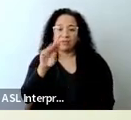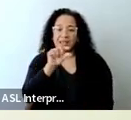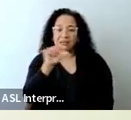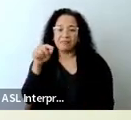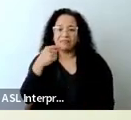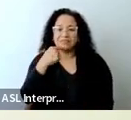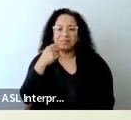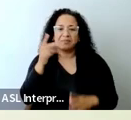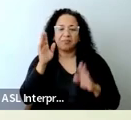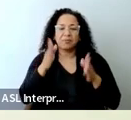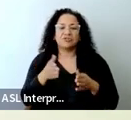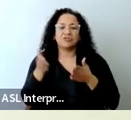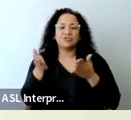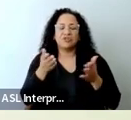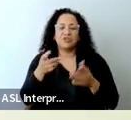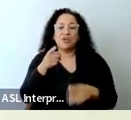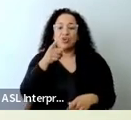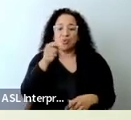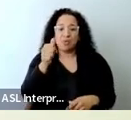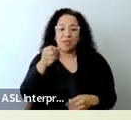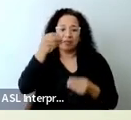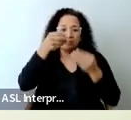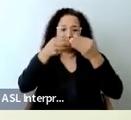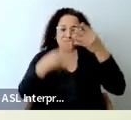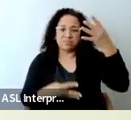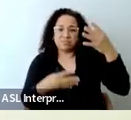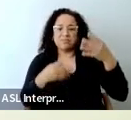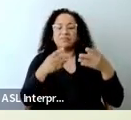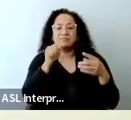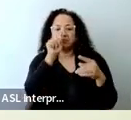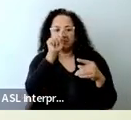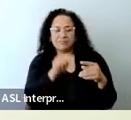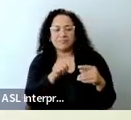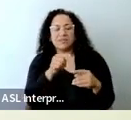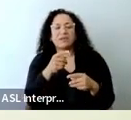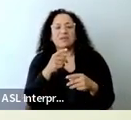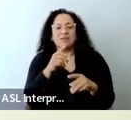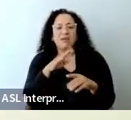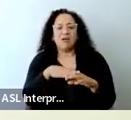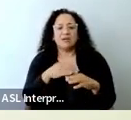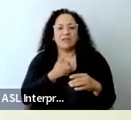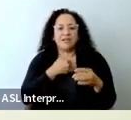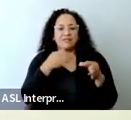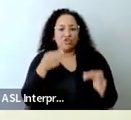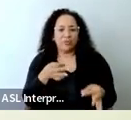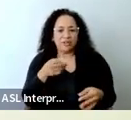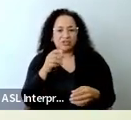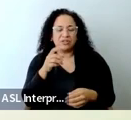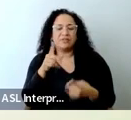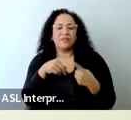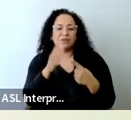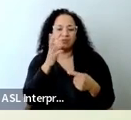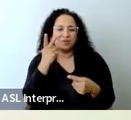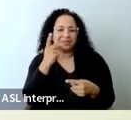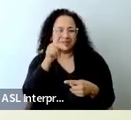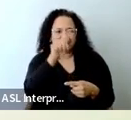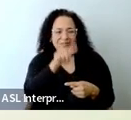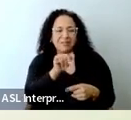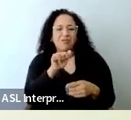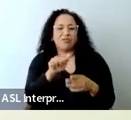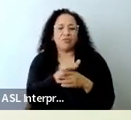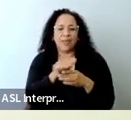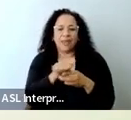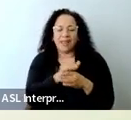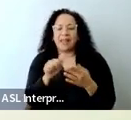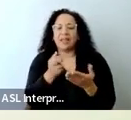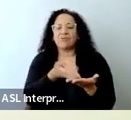person served, you can pull down the menu on self-determination, and then you will see trainings and resources